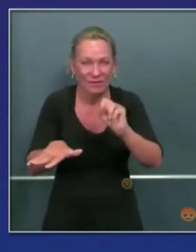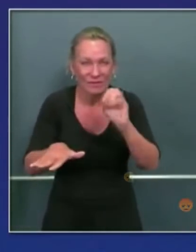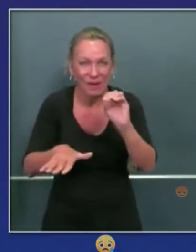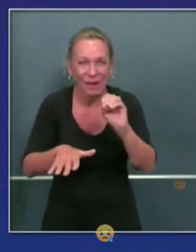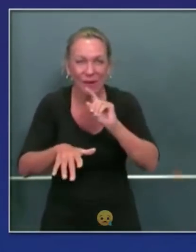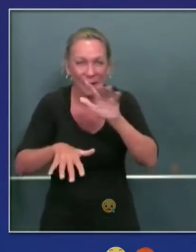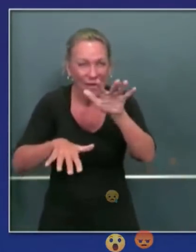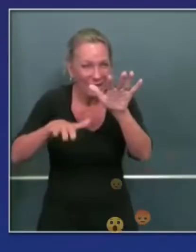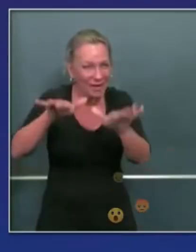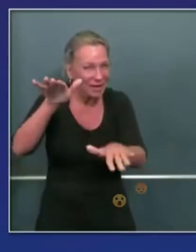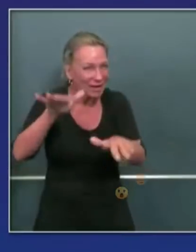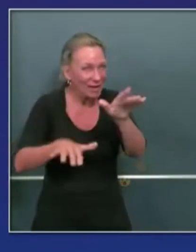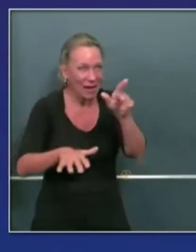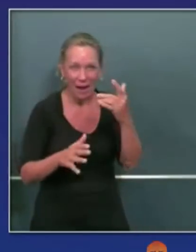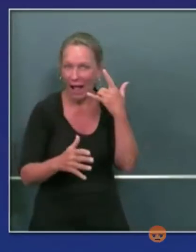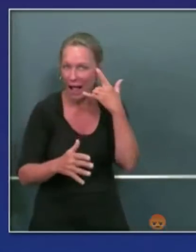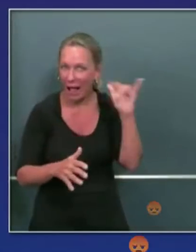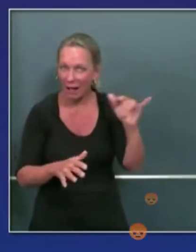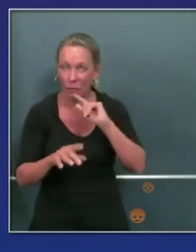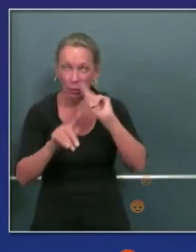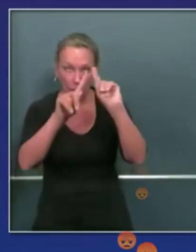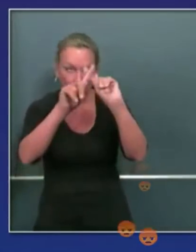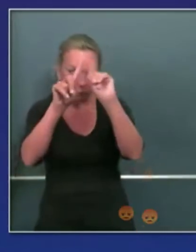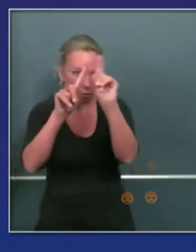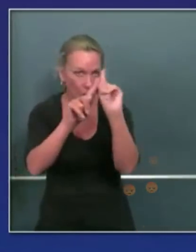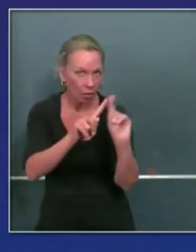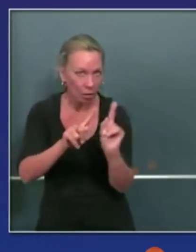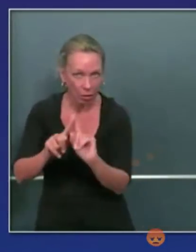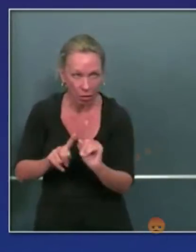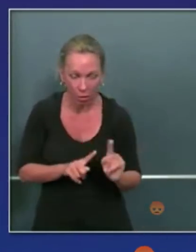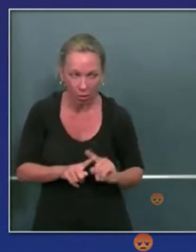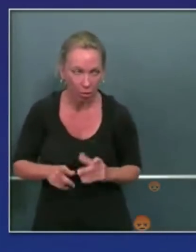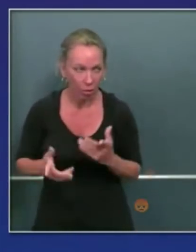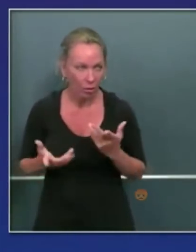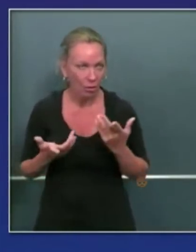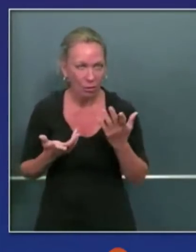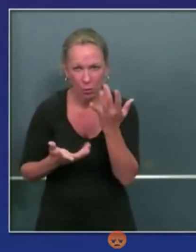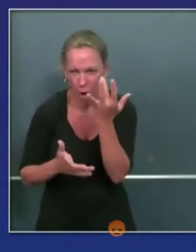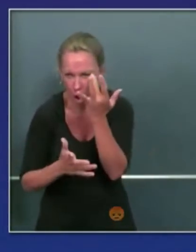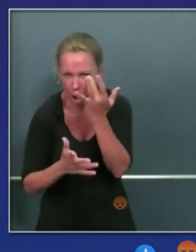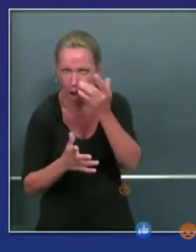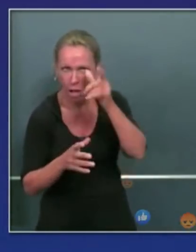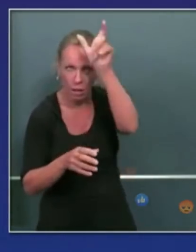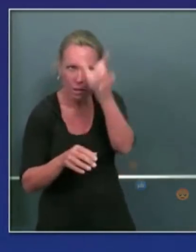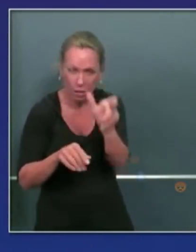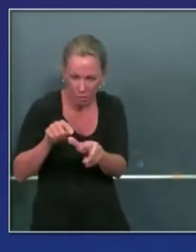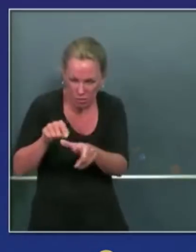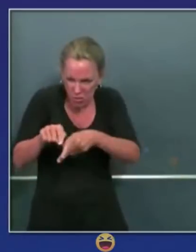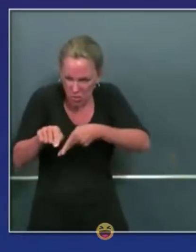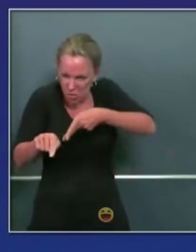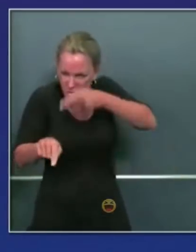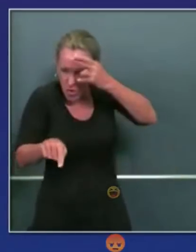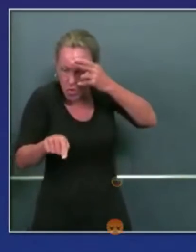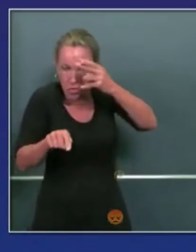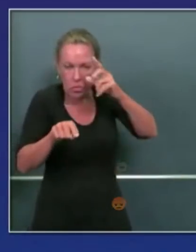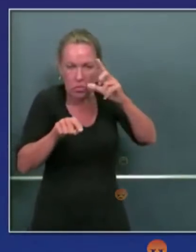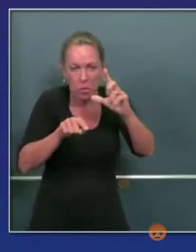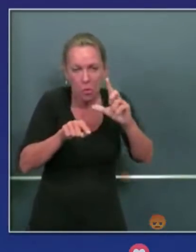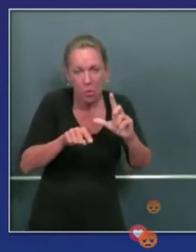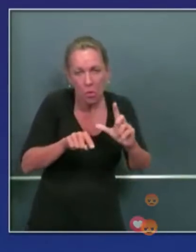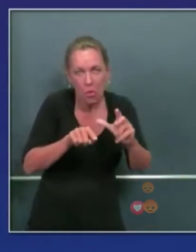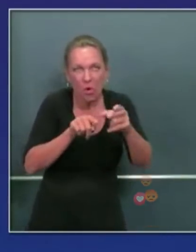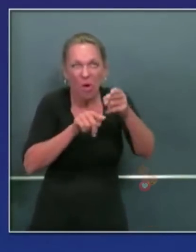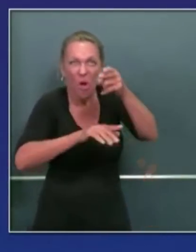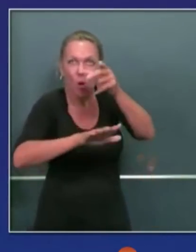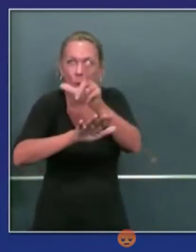that's the approach. There's a more Chúng ta sophisticated thấy trên approach màn ảnh là than we cái have hình time to ảnh express biểu or tượng. explain here today. Cái But cách mà the mở approach cửa nó is a giống như là dimmer cái